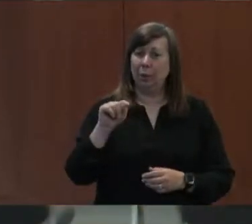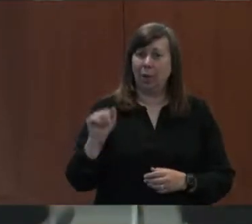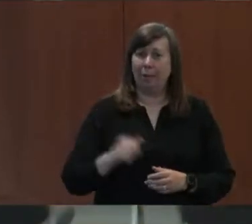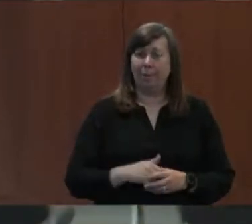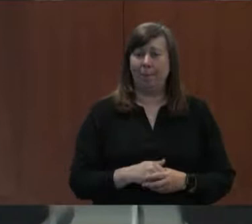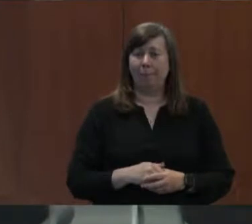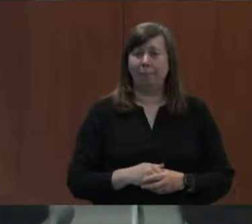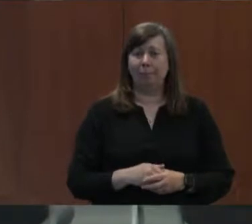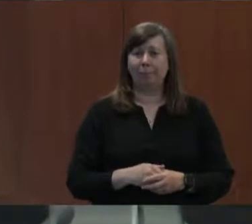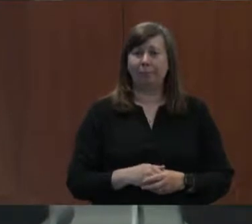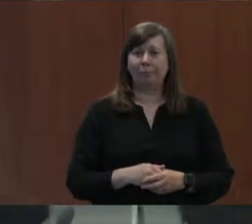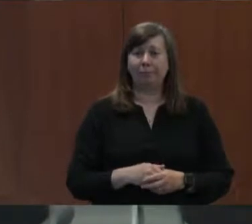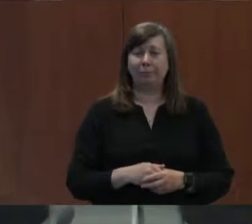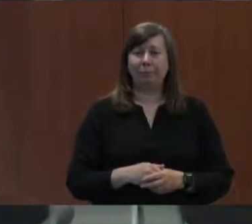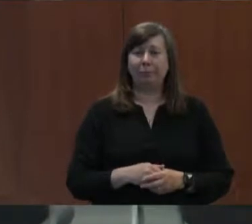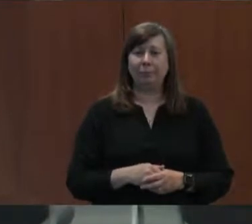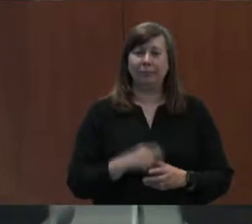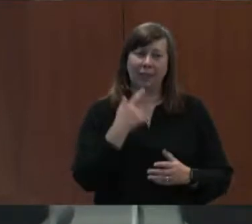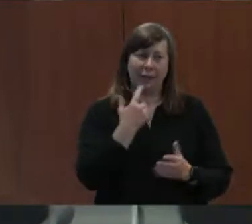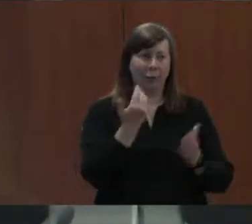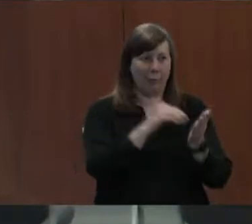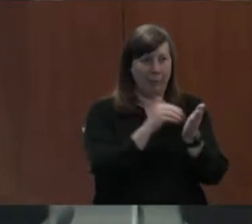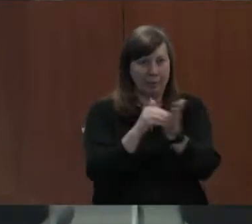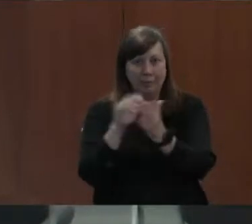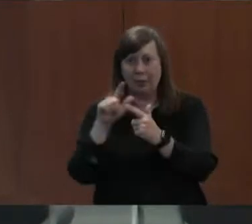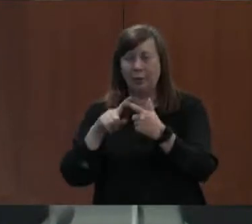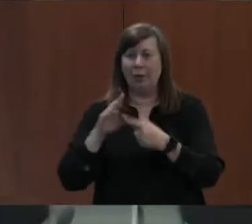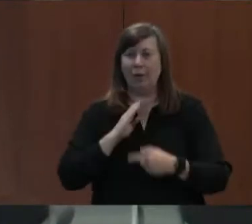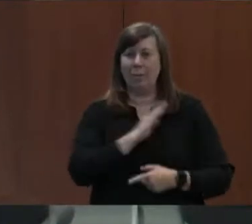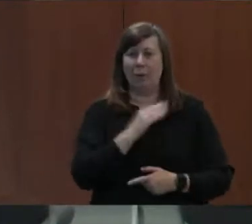I wanted to once again repeat, all of my fellow